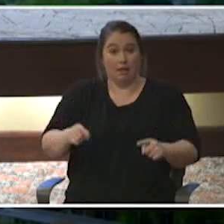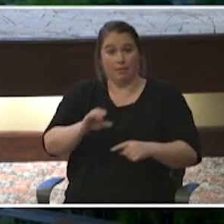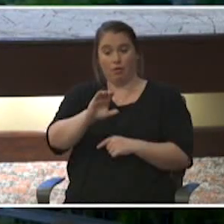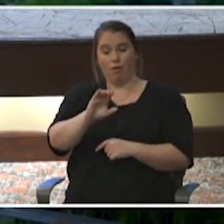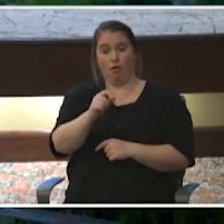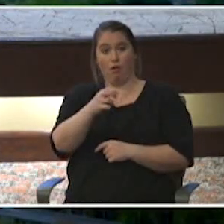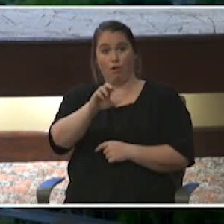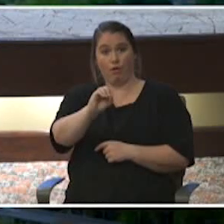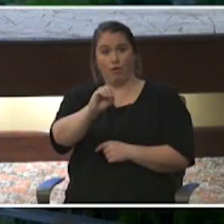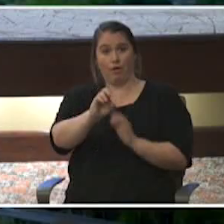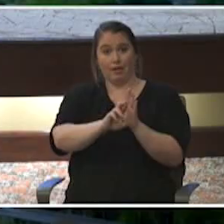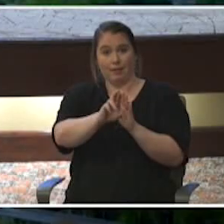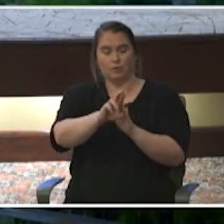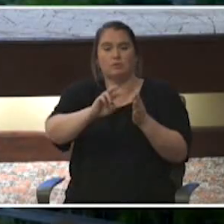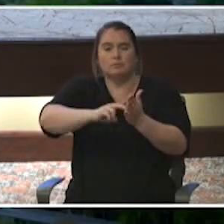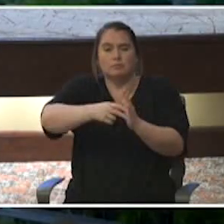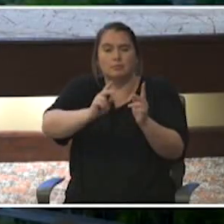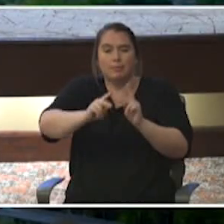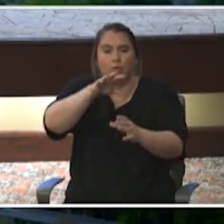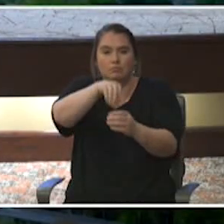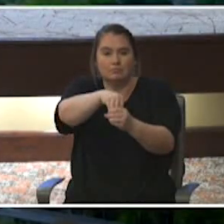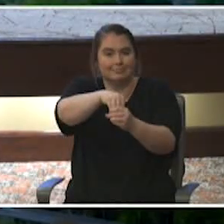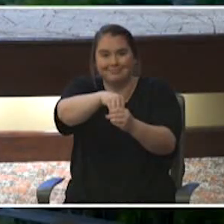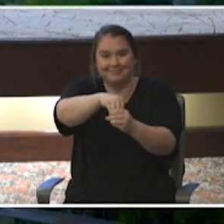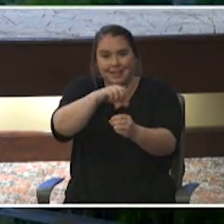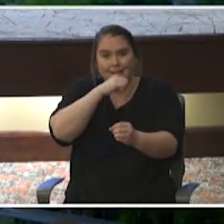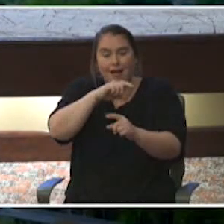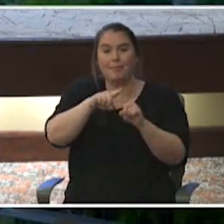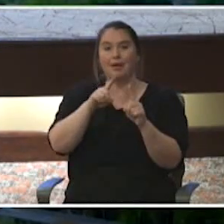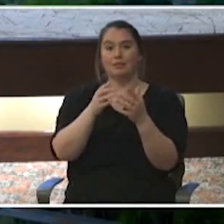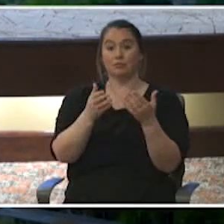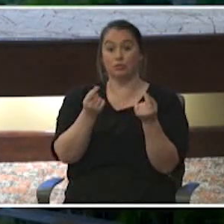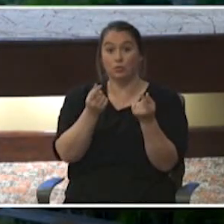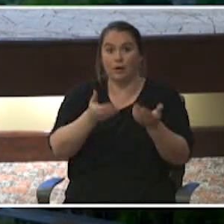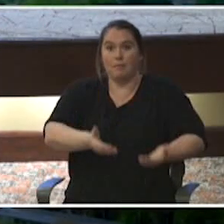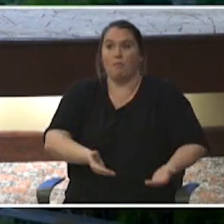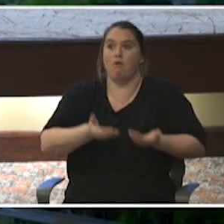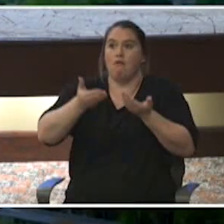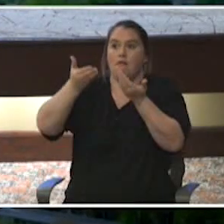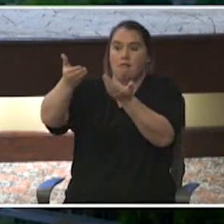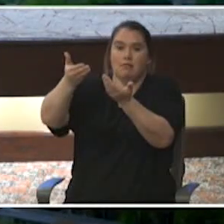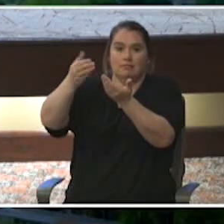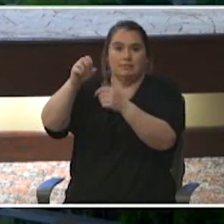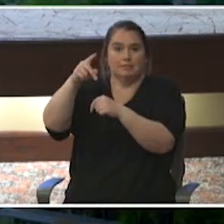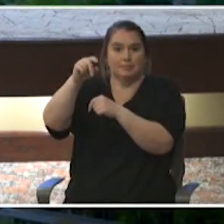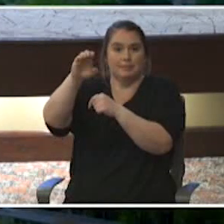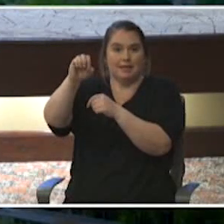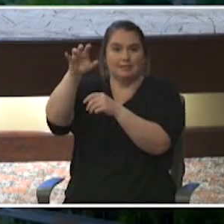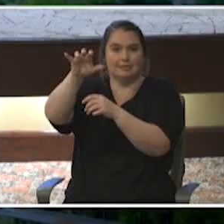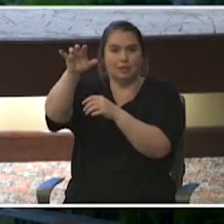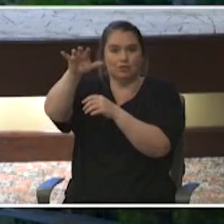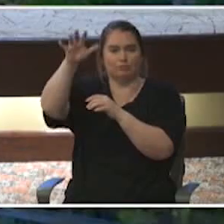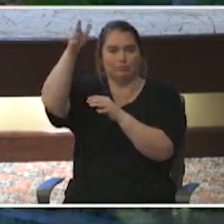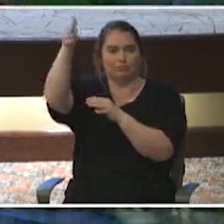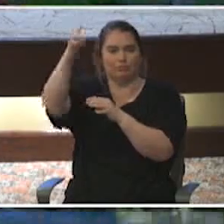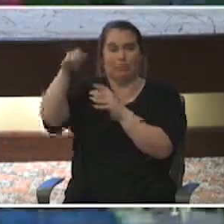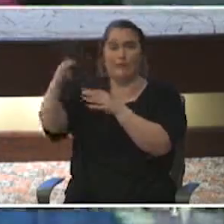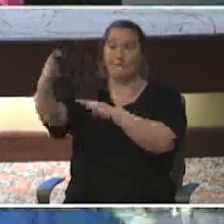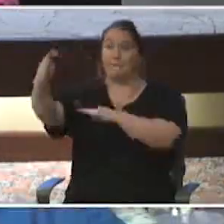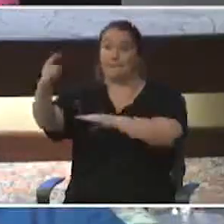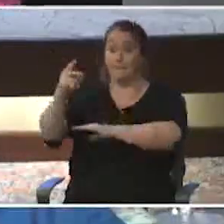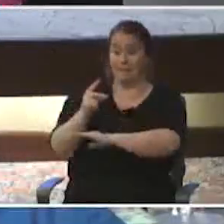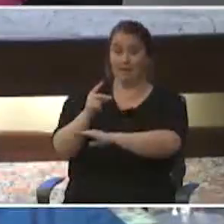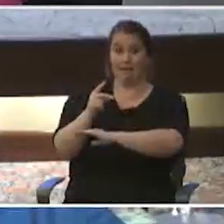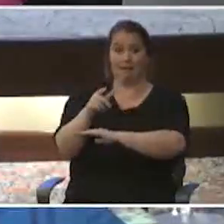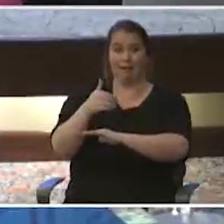capsule, so it did not have people, but it did have stuff to take to the space station and return safely with its re-entry burn marks